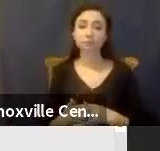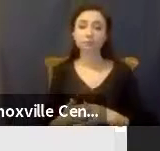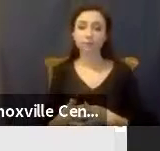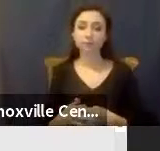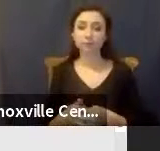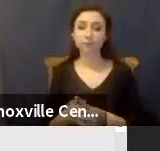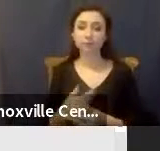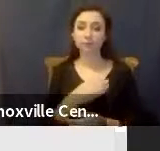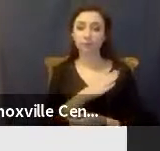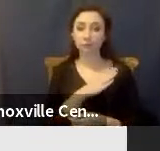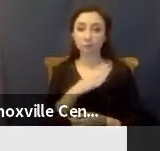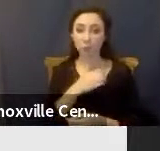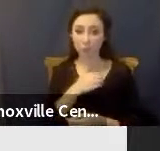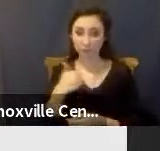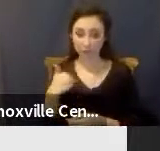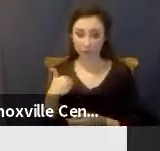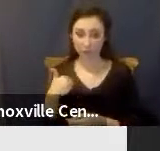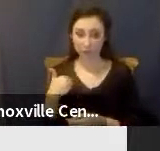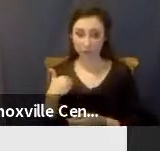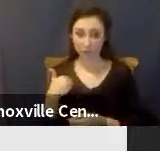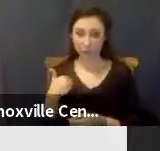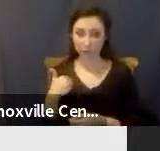board members having to have their